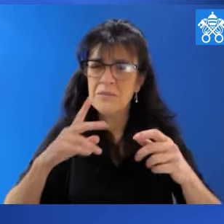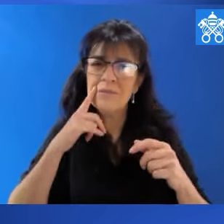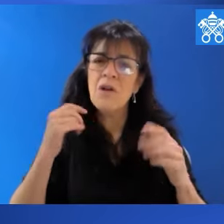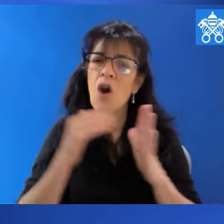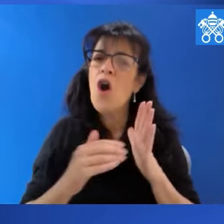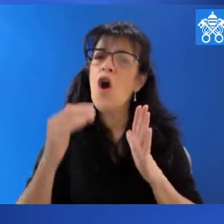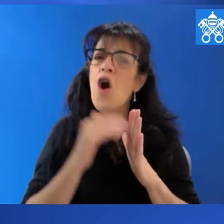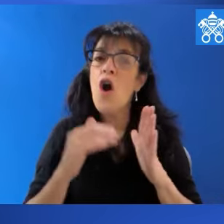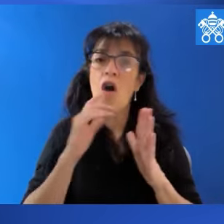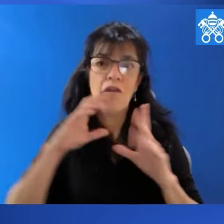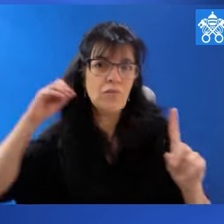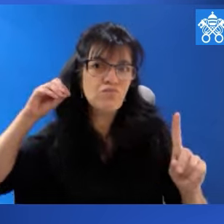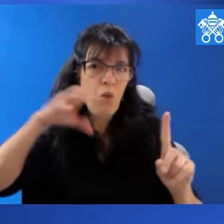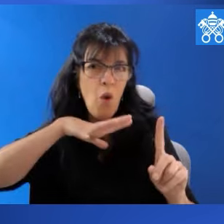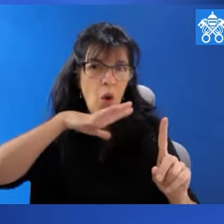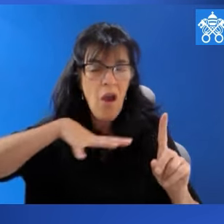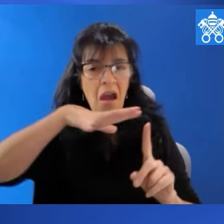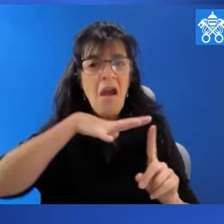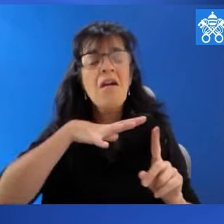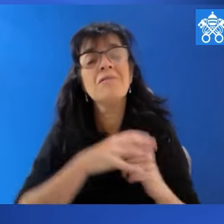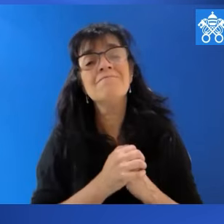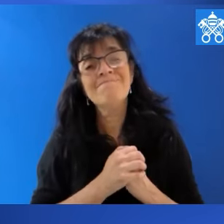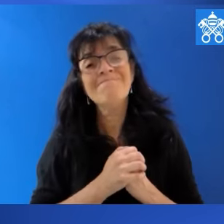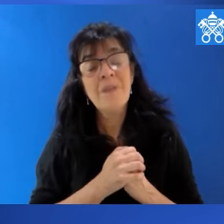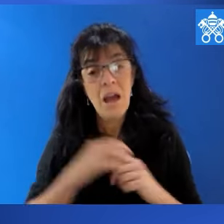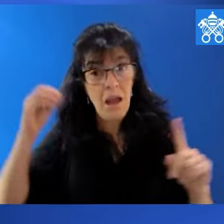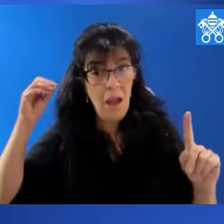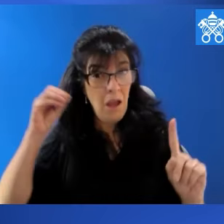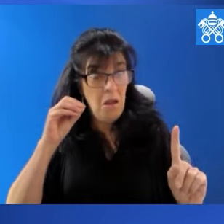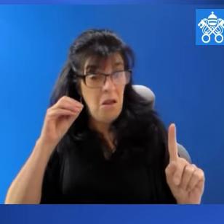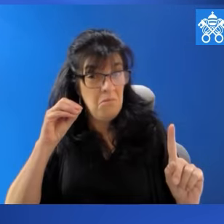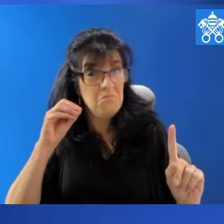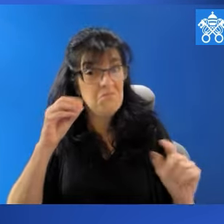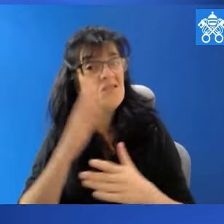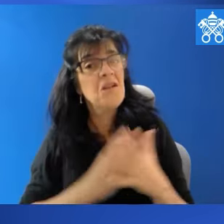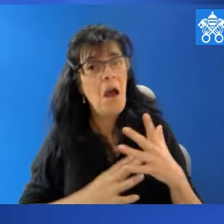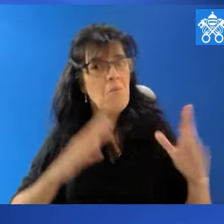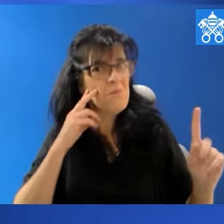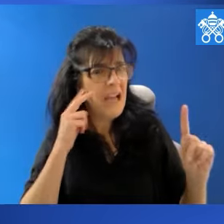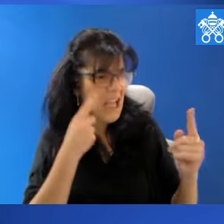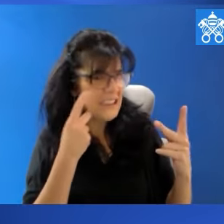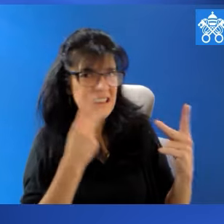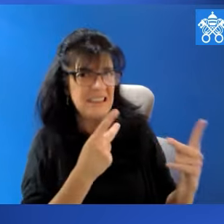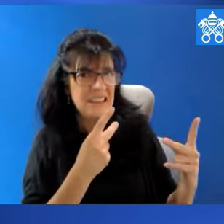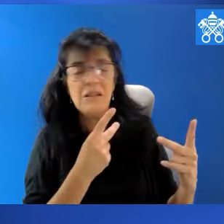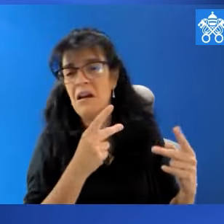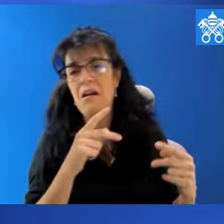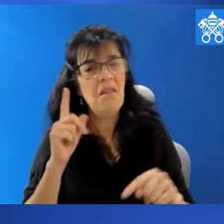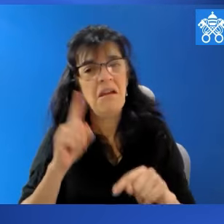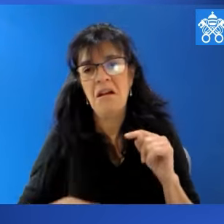often in the spotlight. Others, the majority of them, are little known, but no